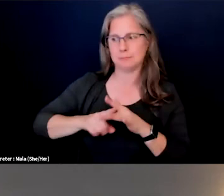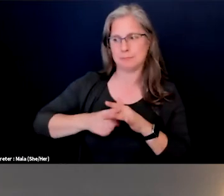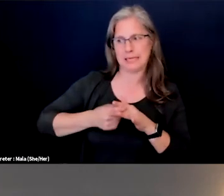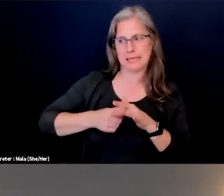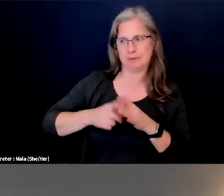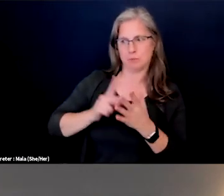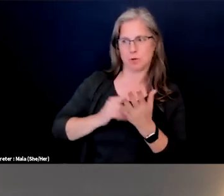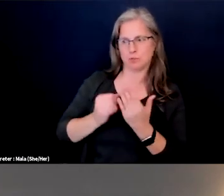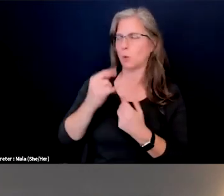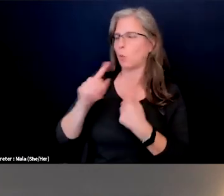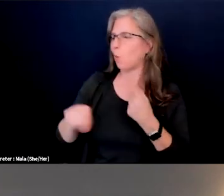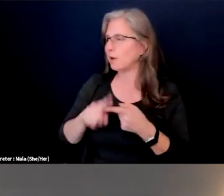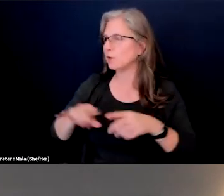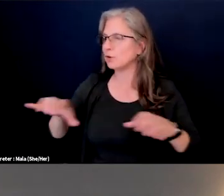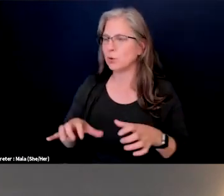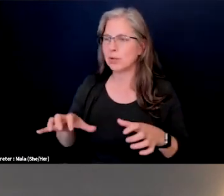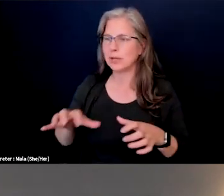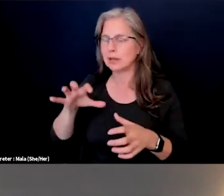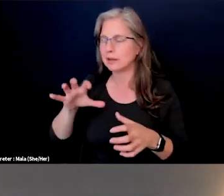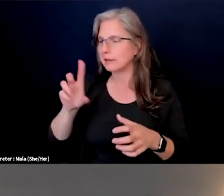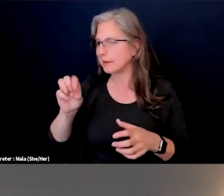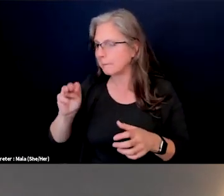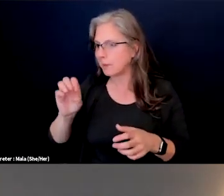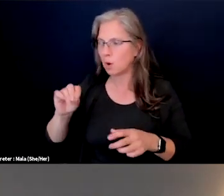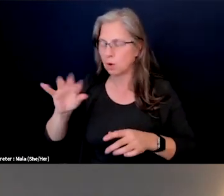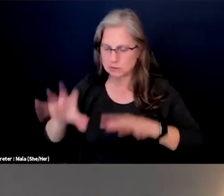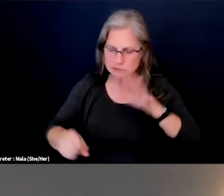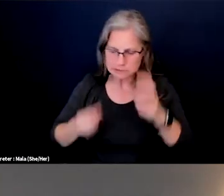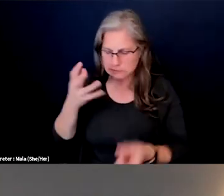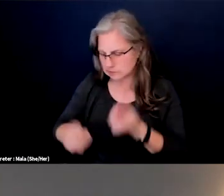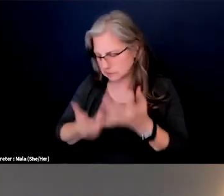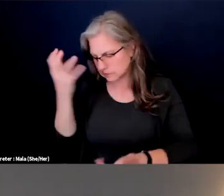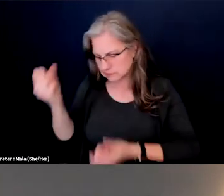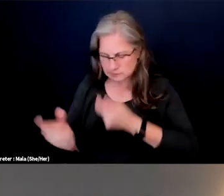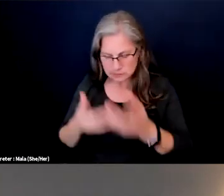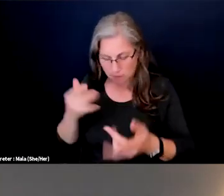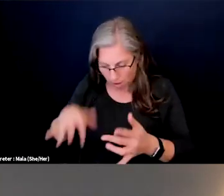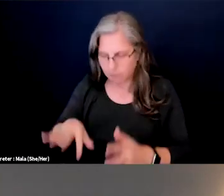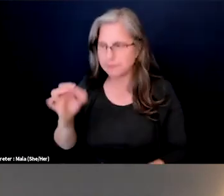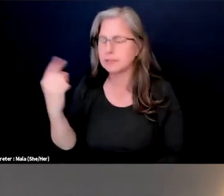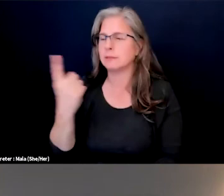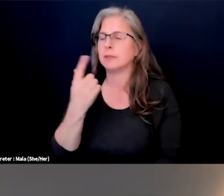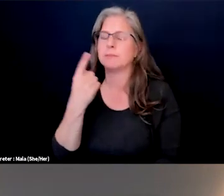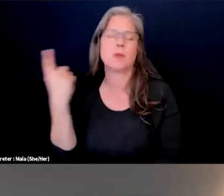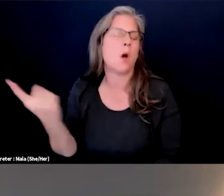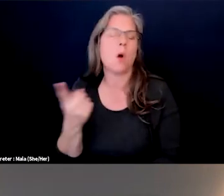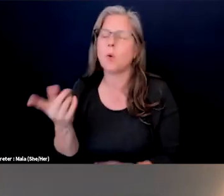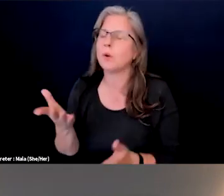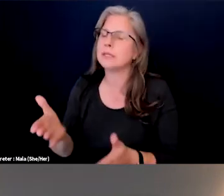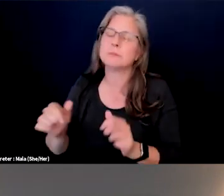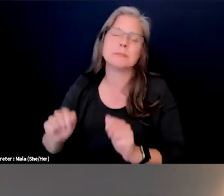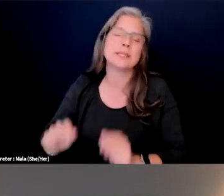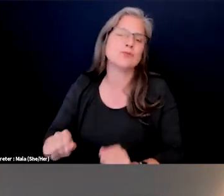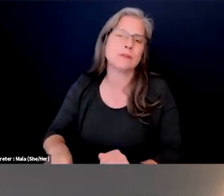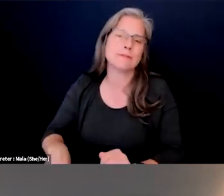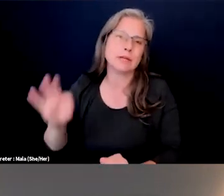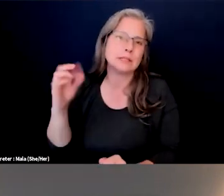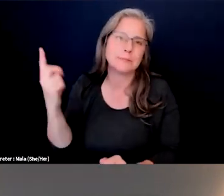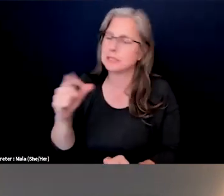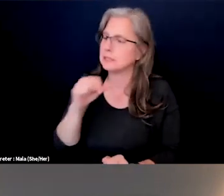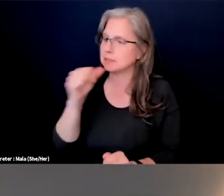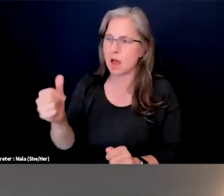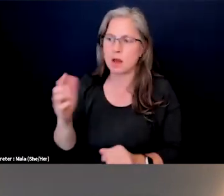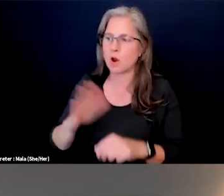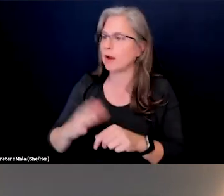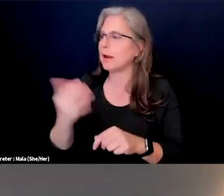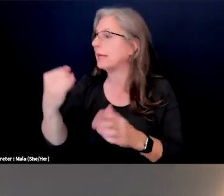project when you're doing the demolition and you're digging up and you're over excavating. There's always the potential to find something that isn't on any